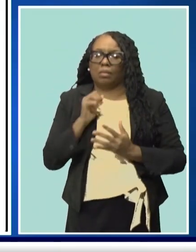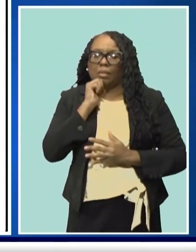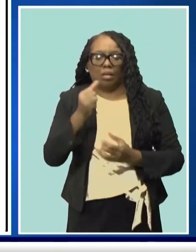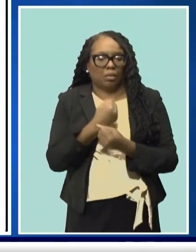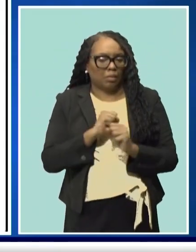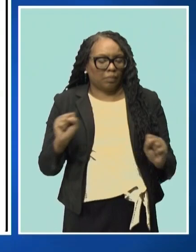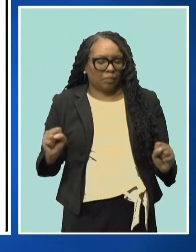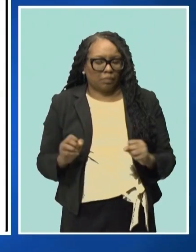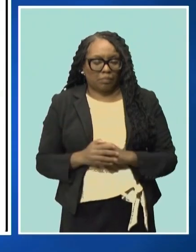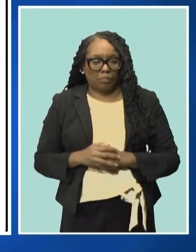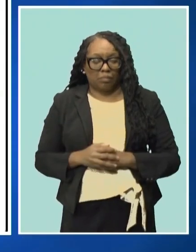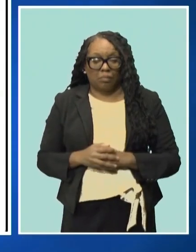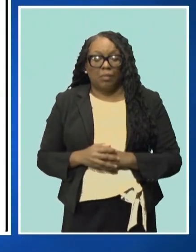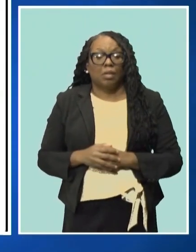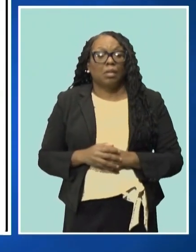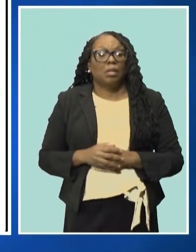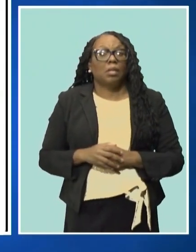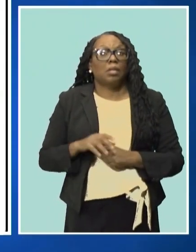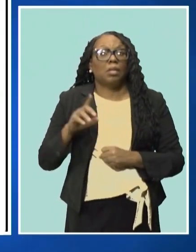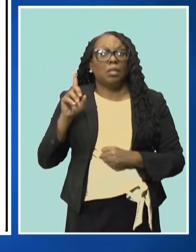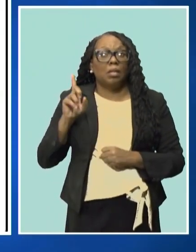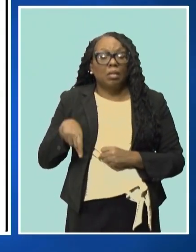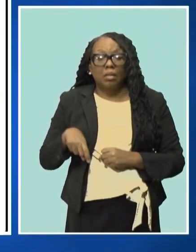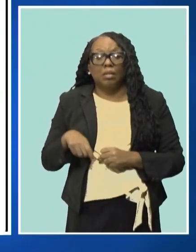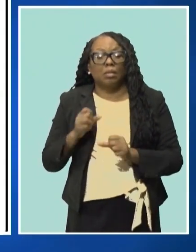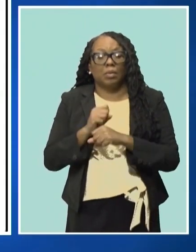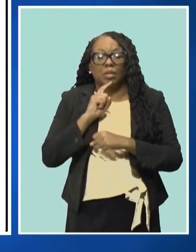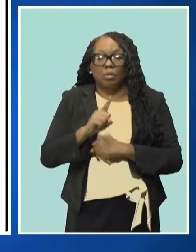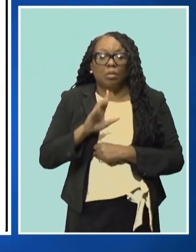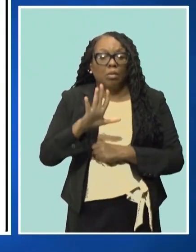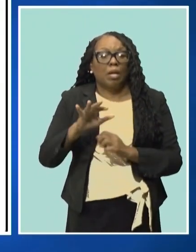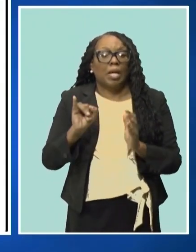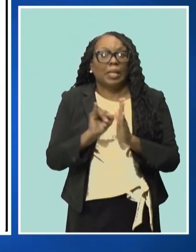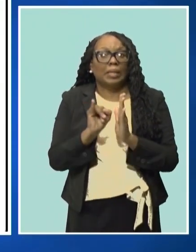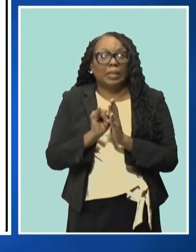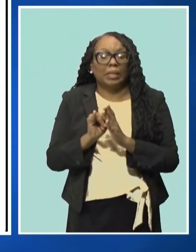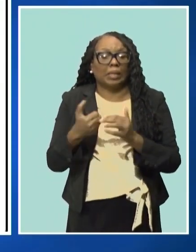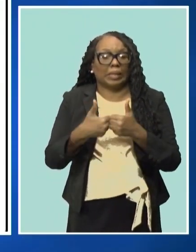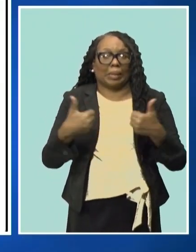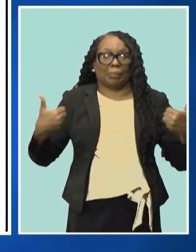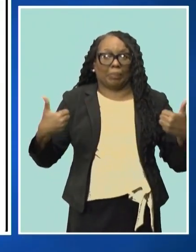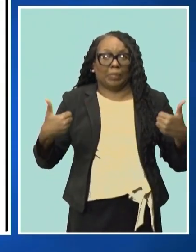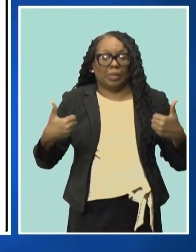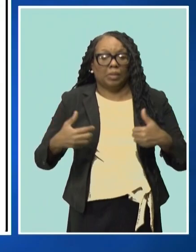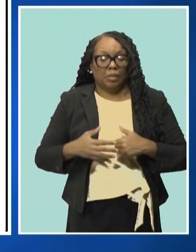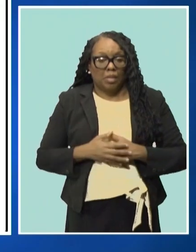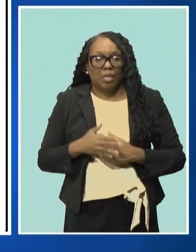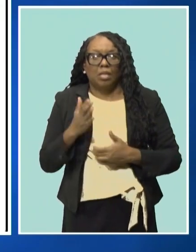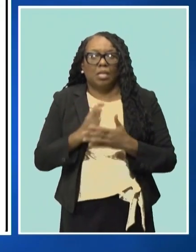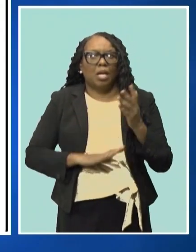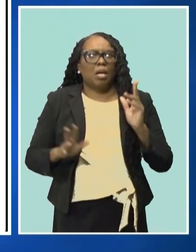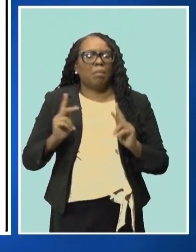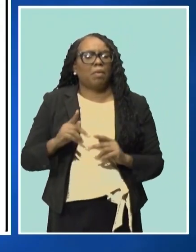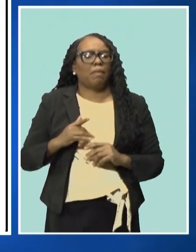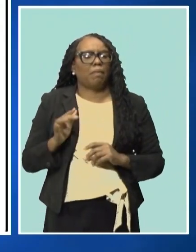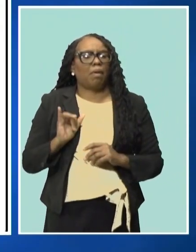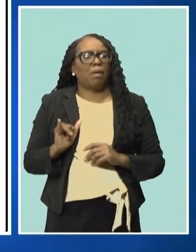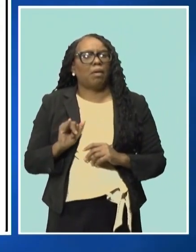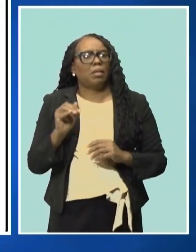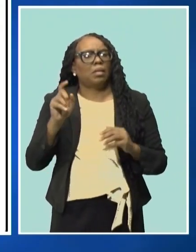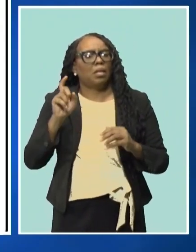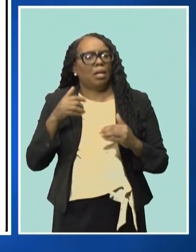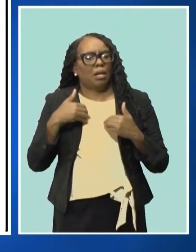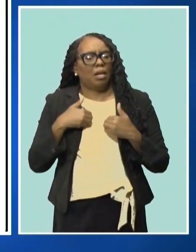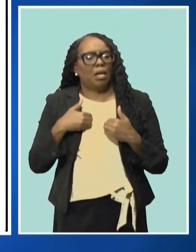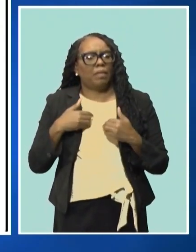to separate your identities. Some people posture that you should have an email address